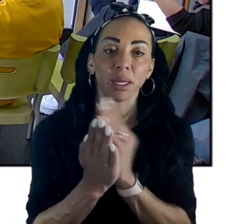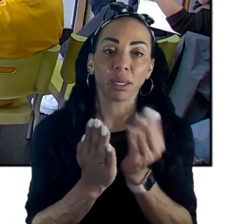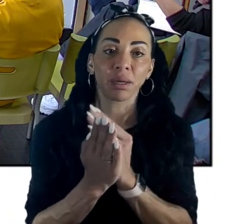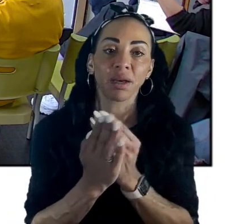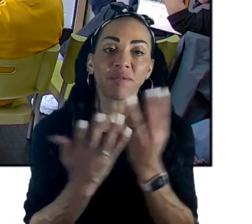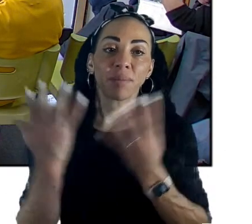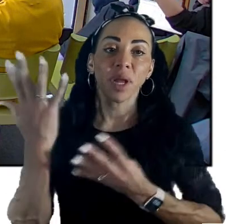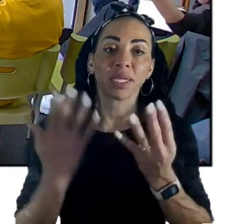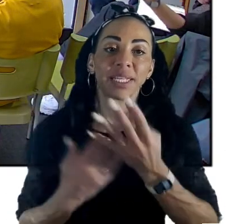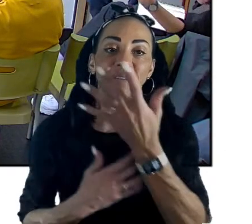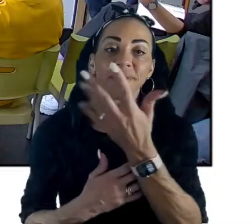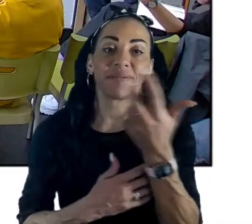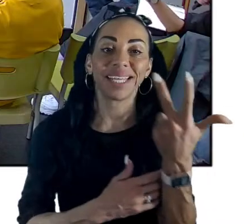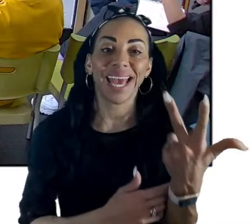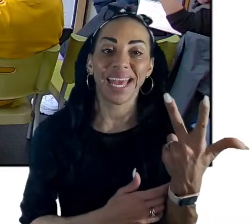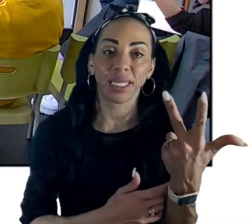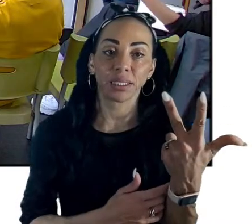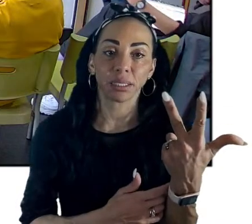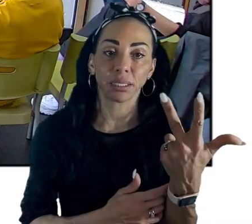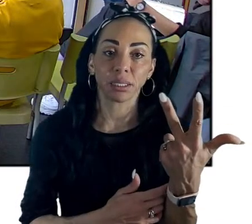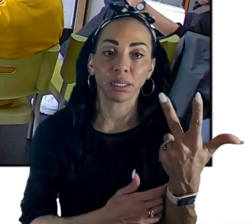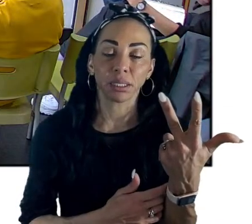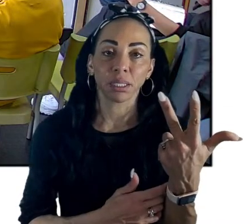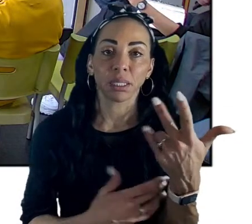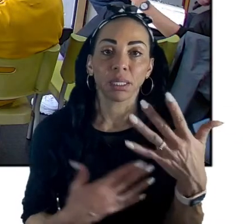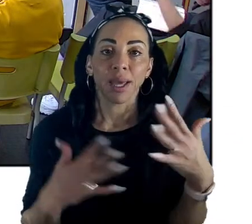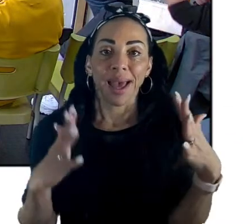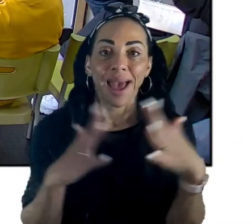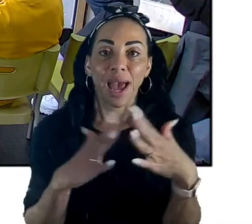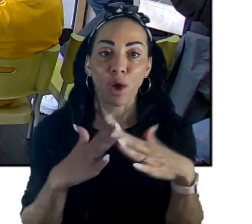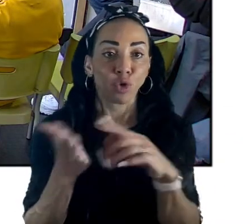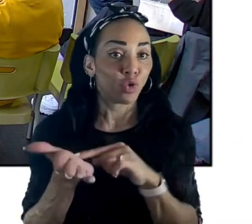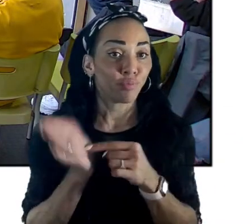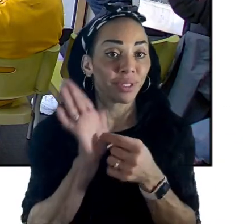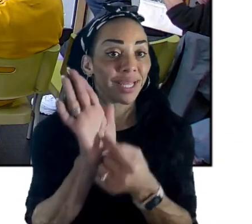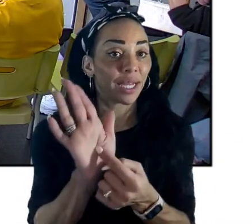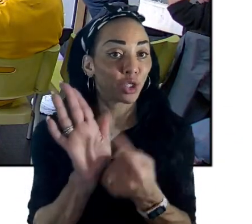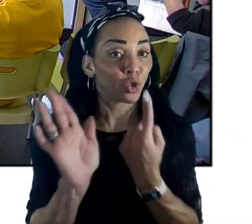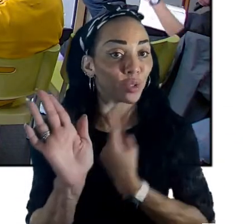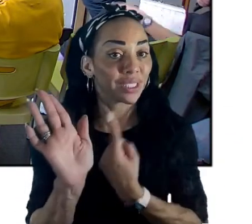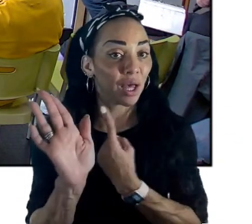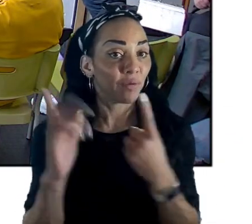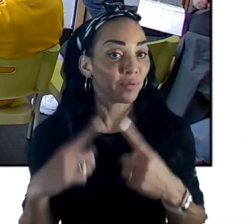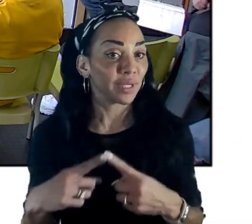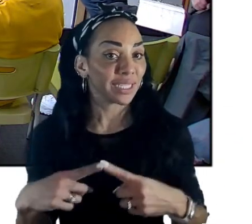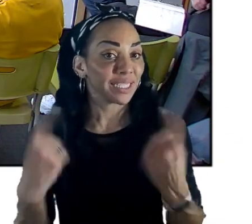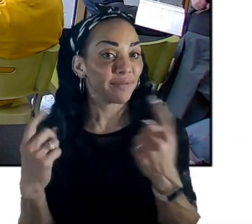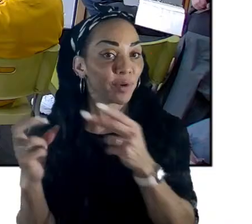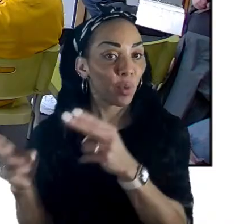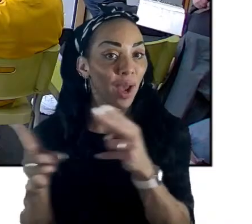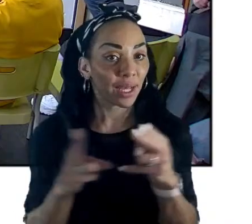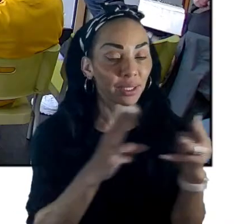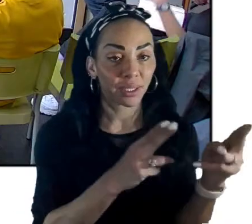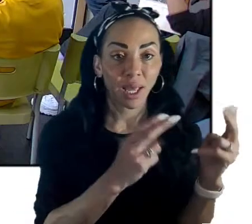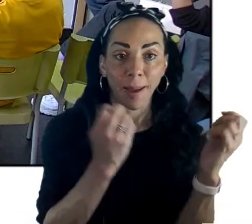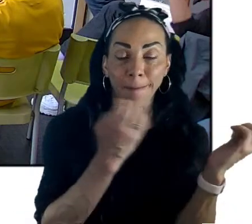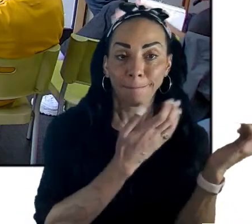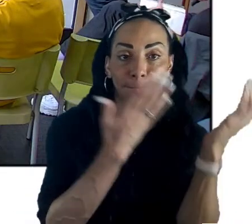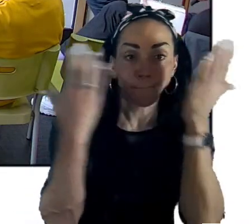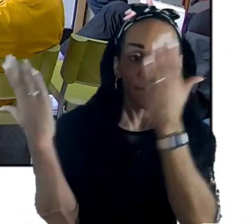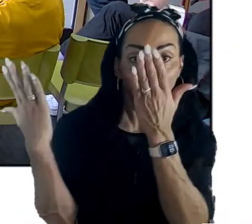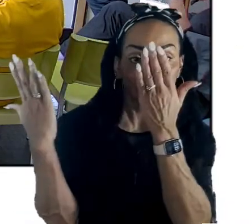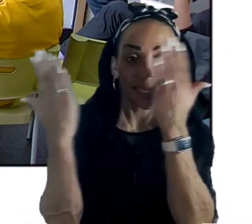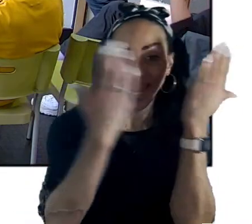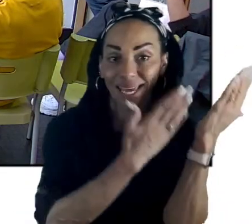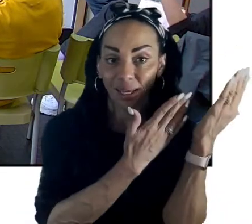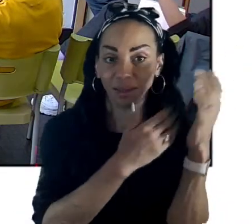yourself to different audiences in different ways. And the masking that you're talking about is that kind of like, he